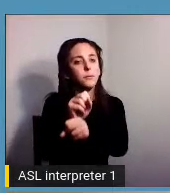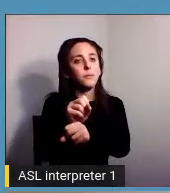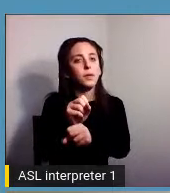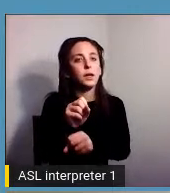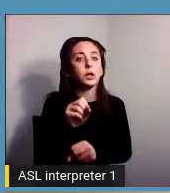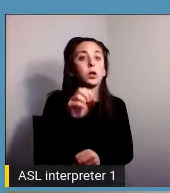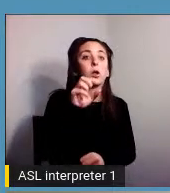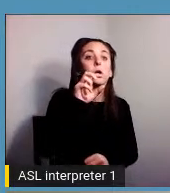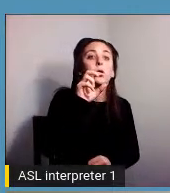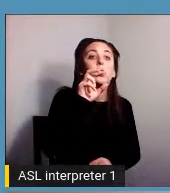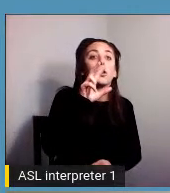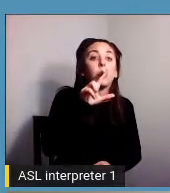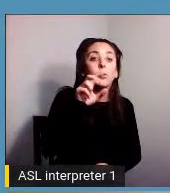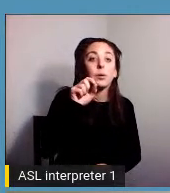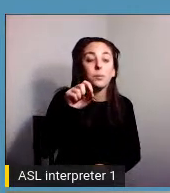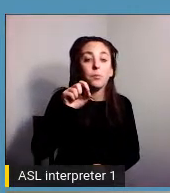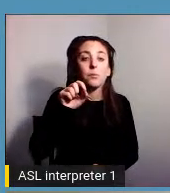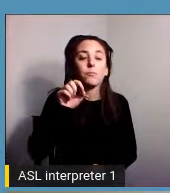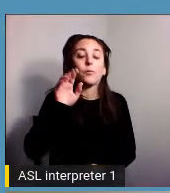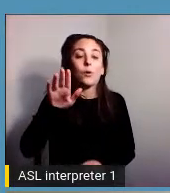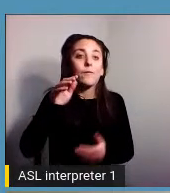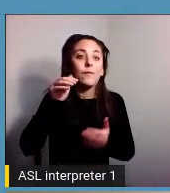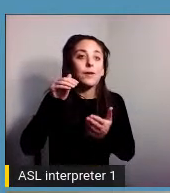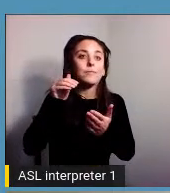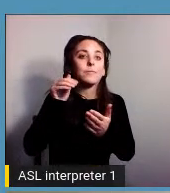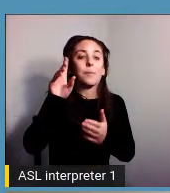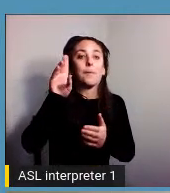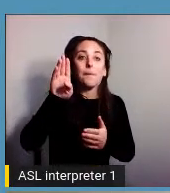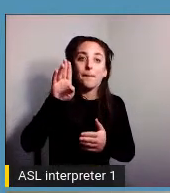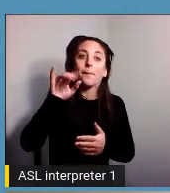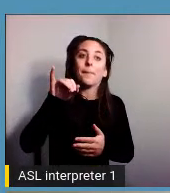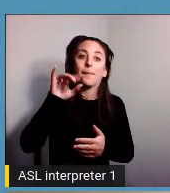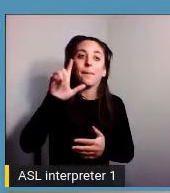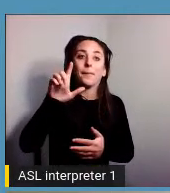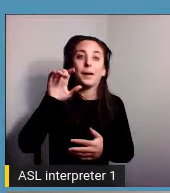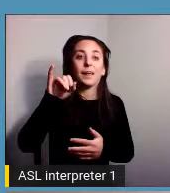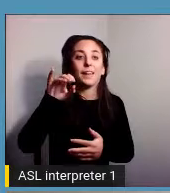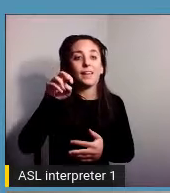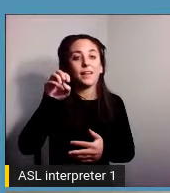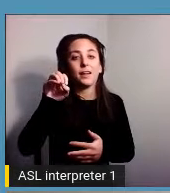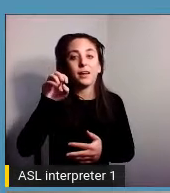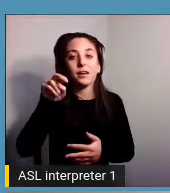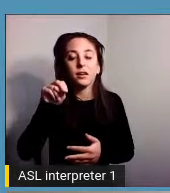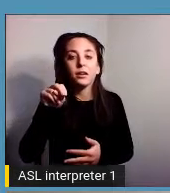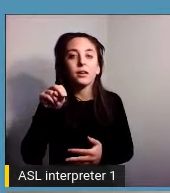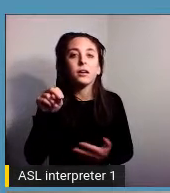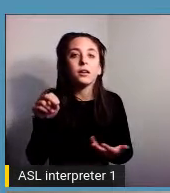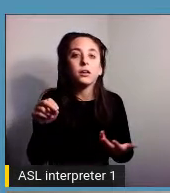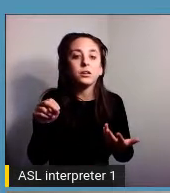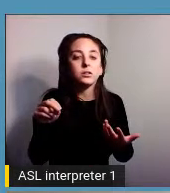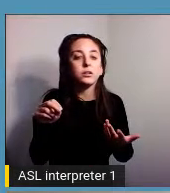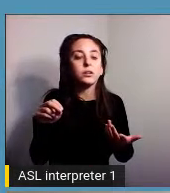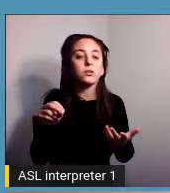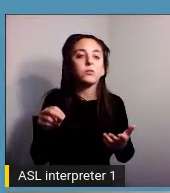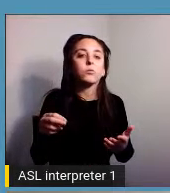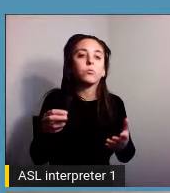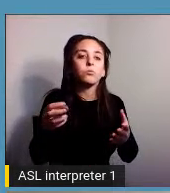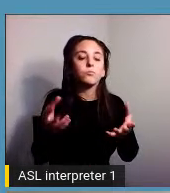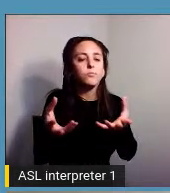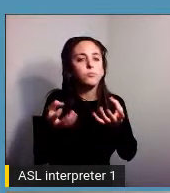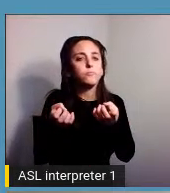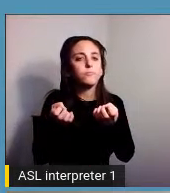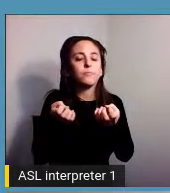billion point model of each side of the sail. And this is part of why I want to bring this up too, is this is an example